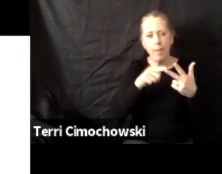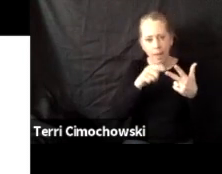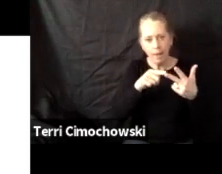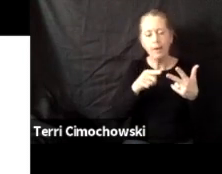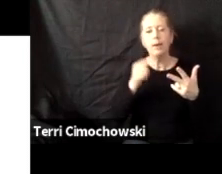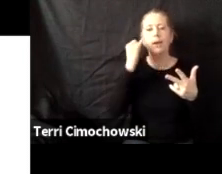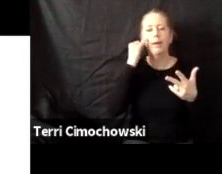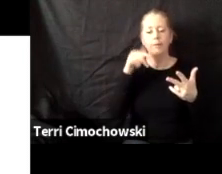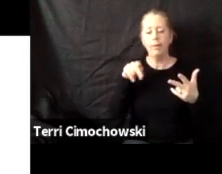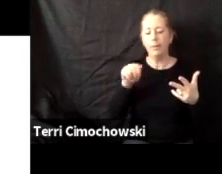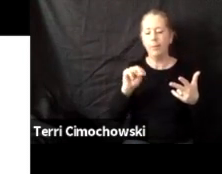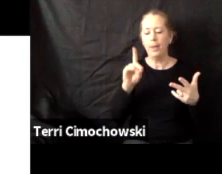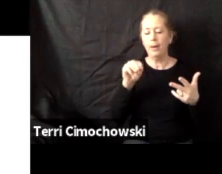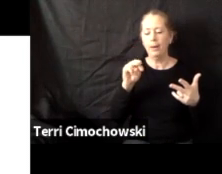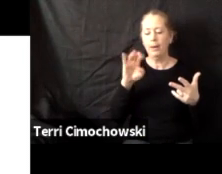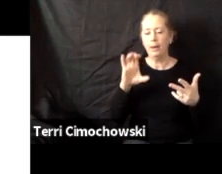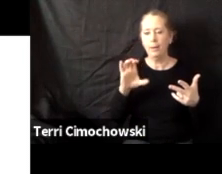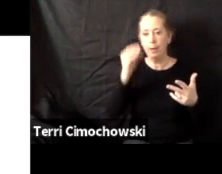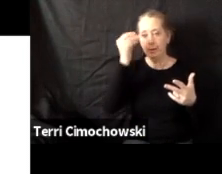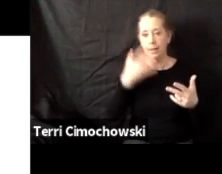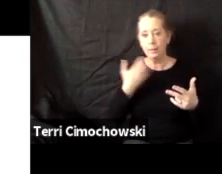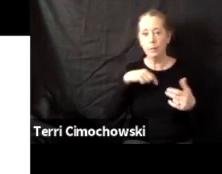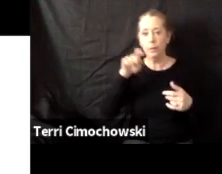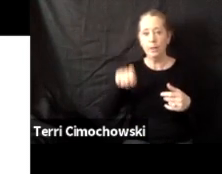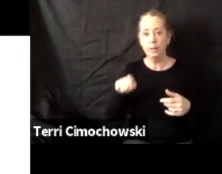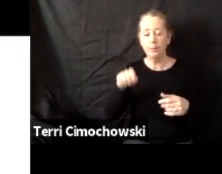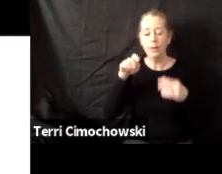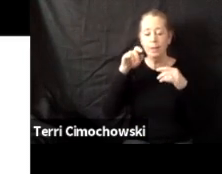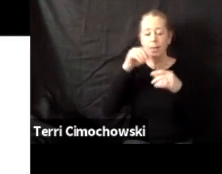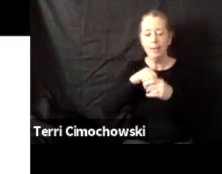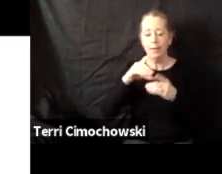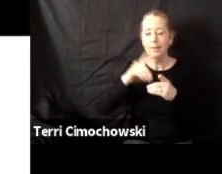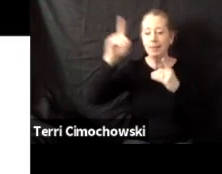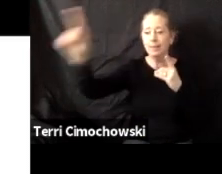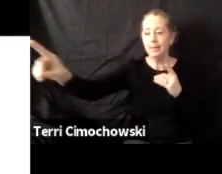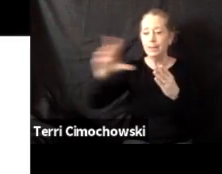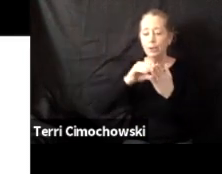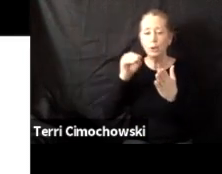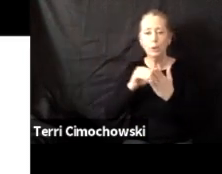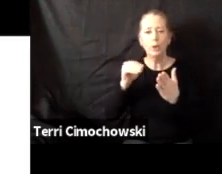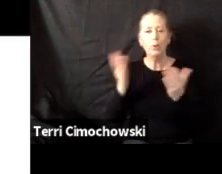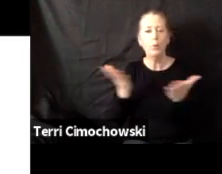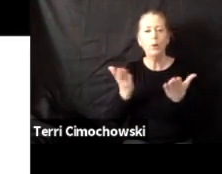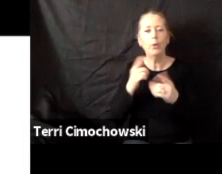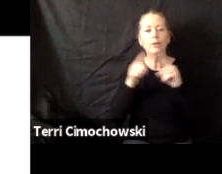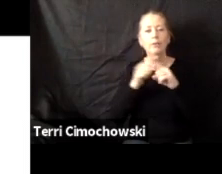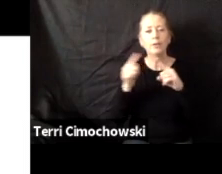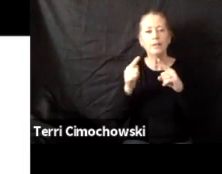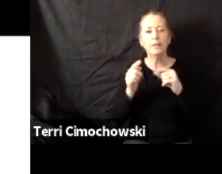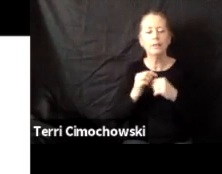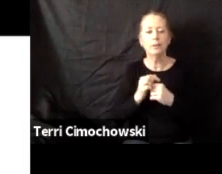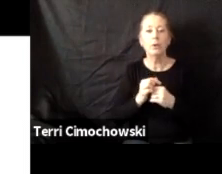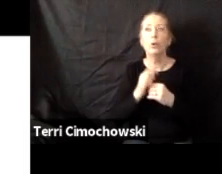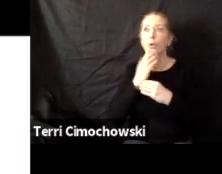the pandemic does tell us that we need to be in distance learning? What kind of the differences are there? So